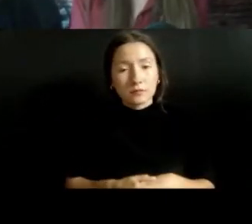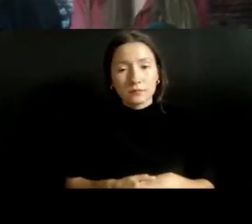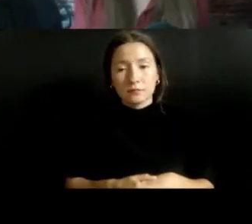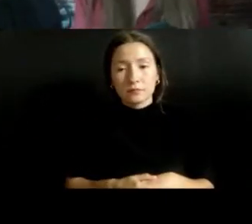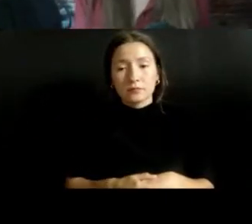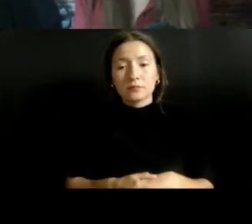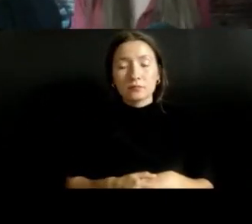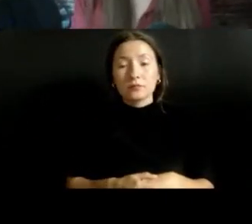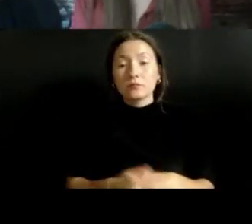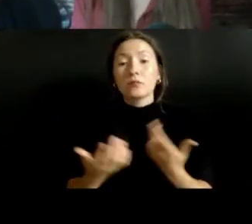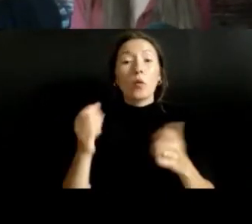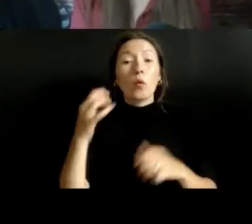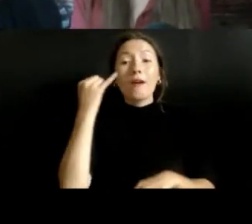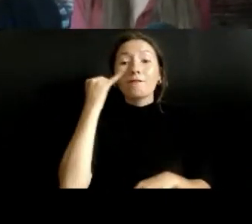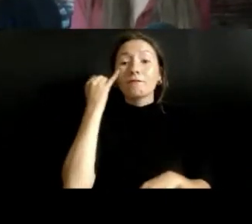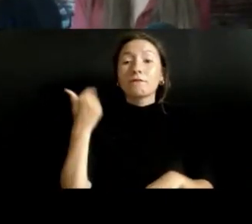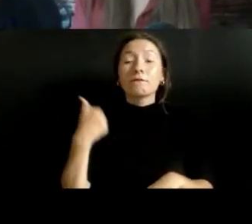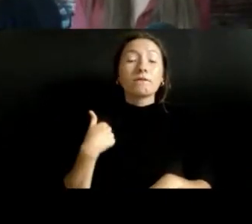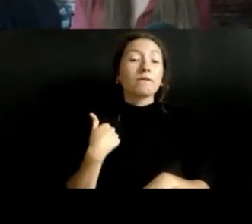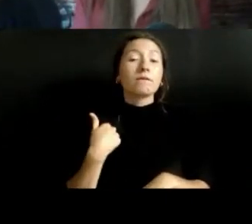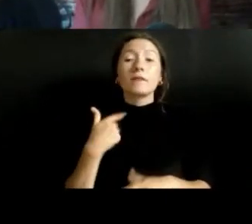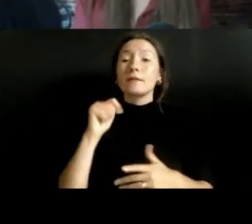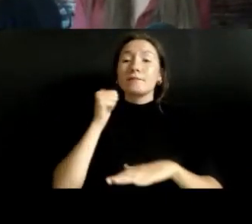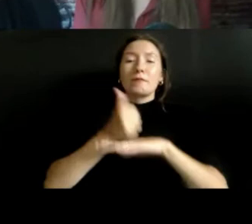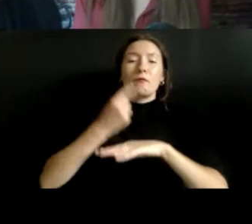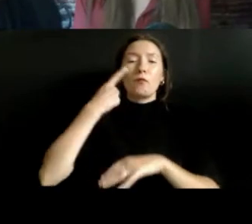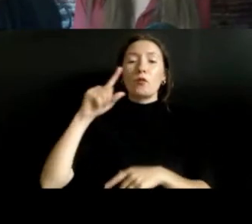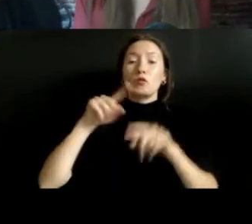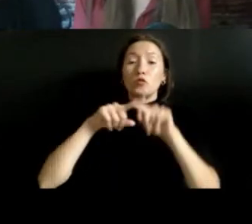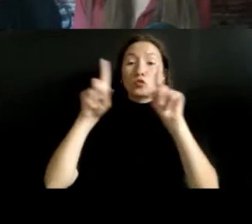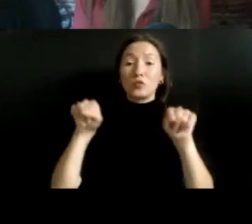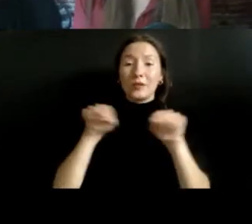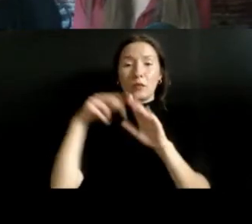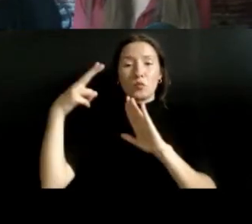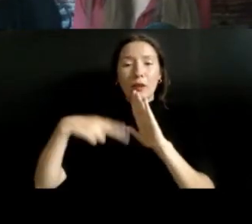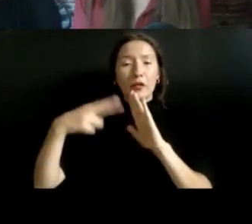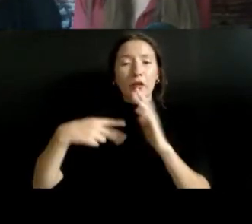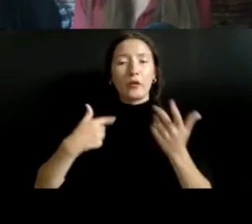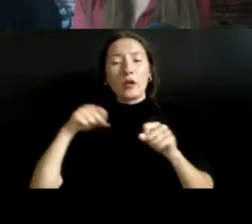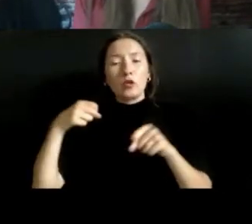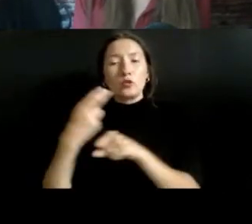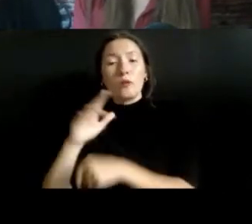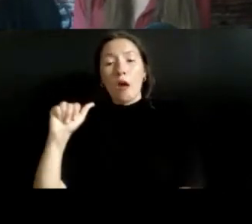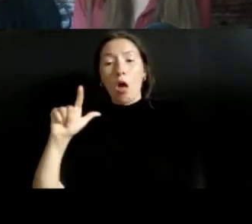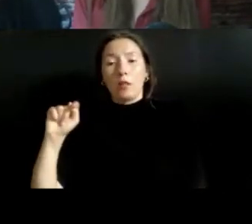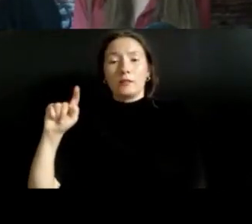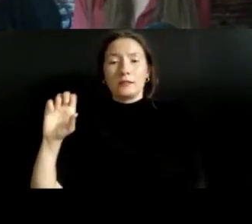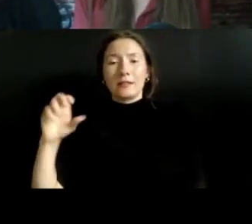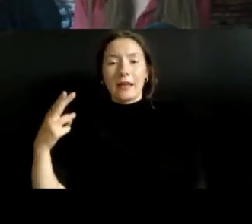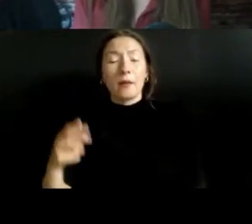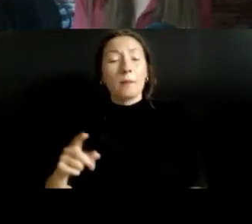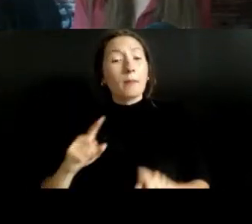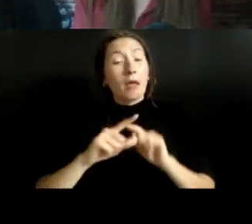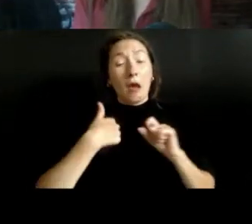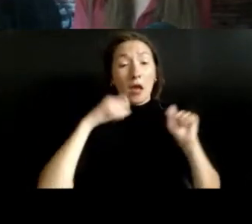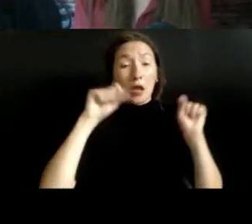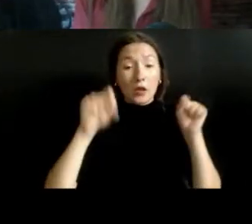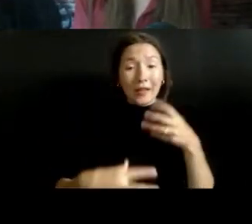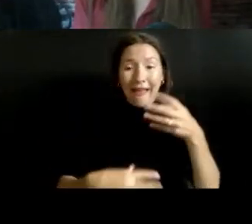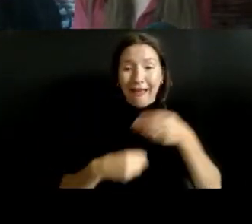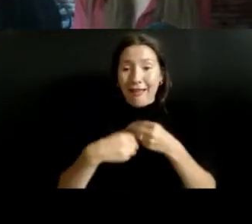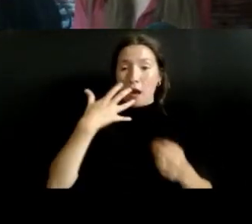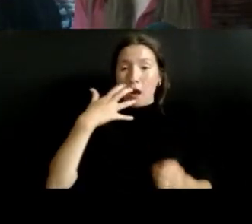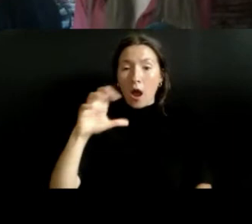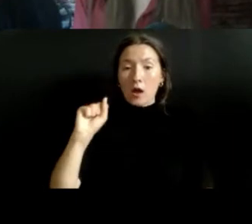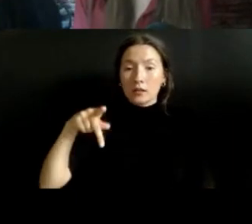each one of these and once again add these hotspots. So let me just randomly pick a few places.